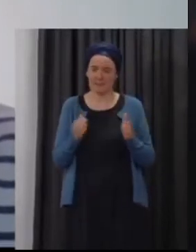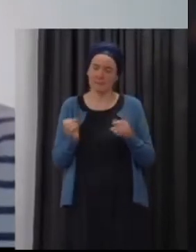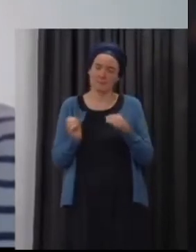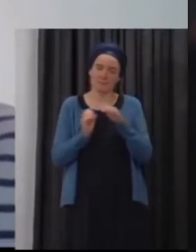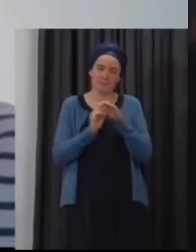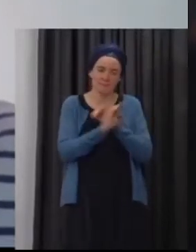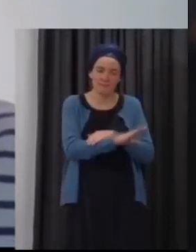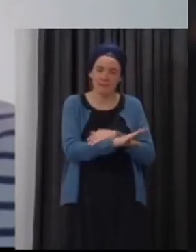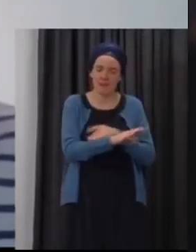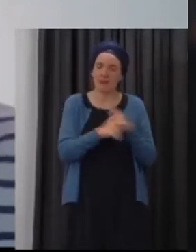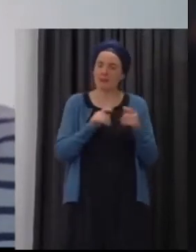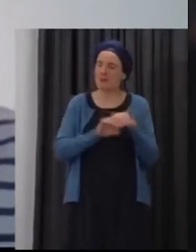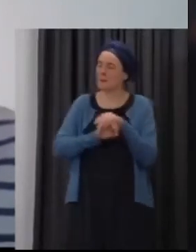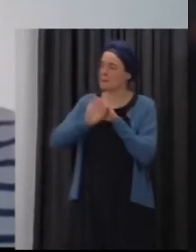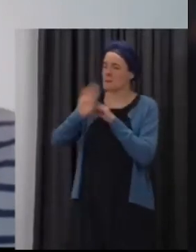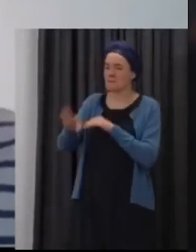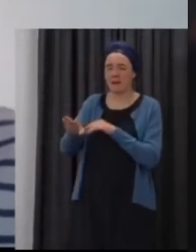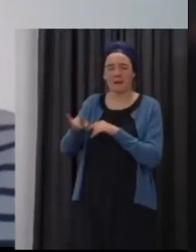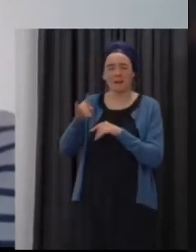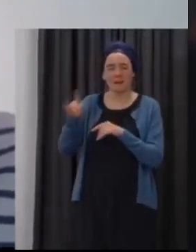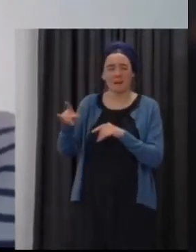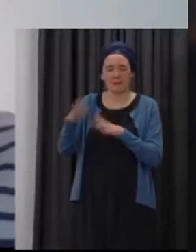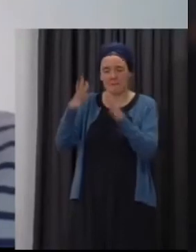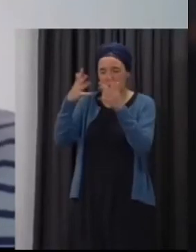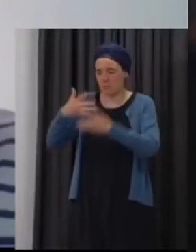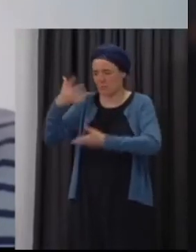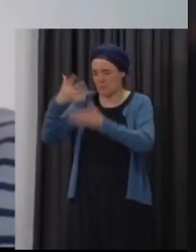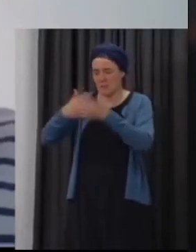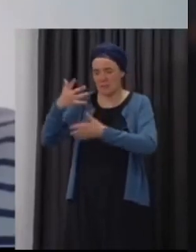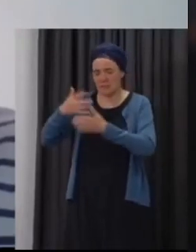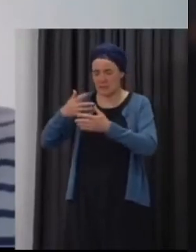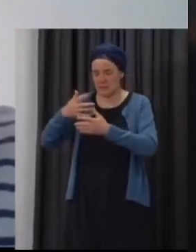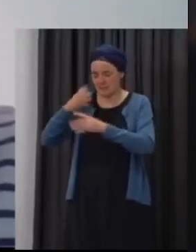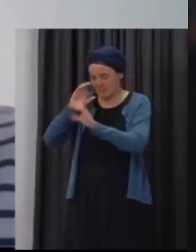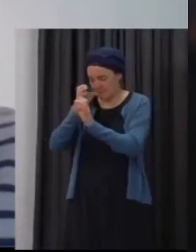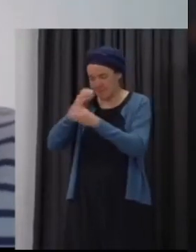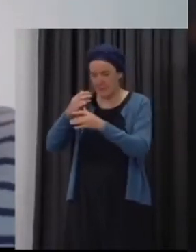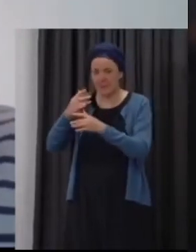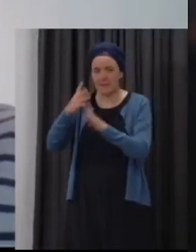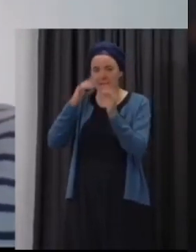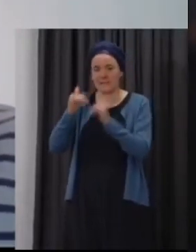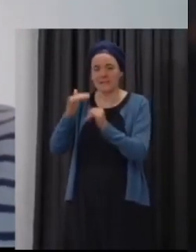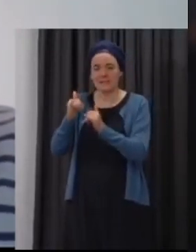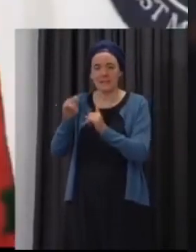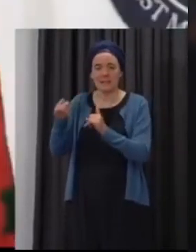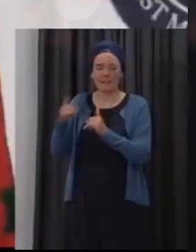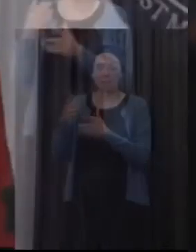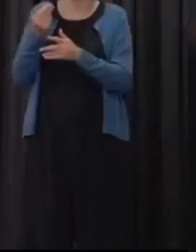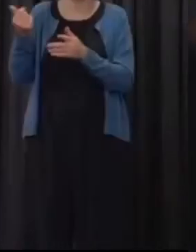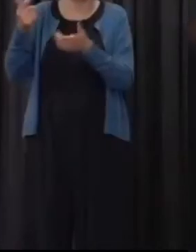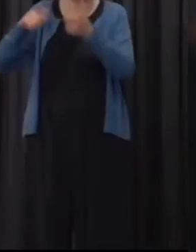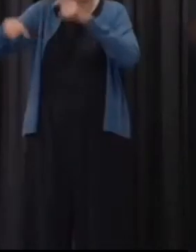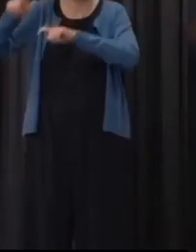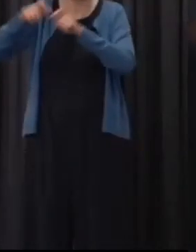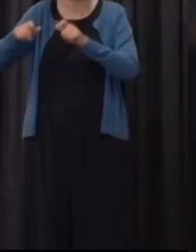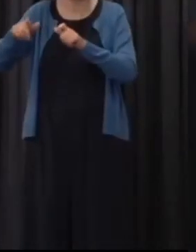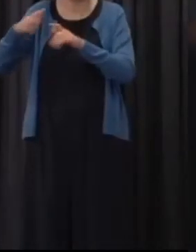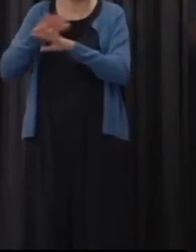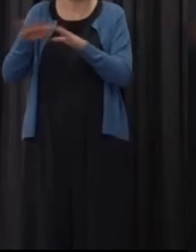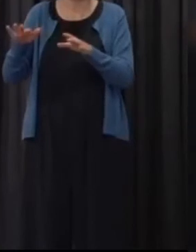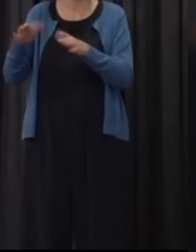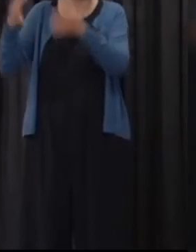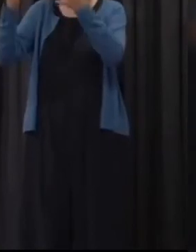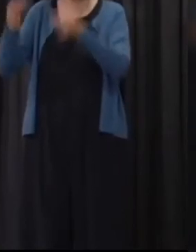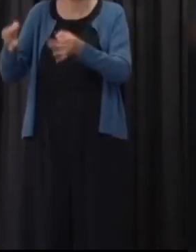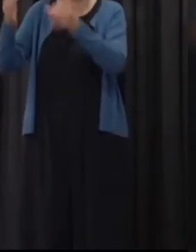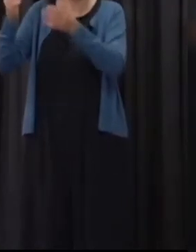and by whom, and perhaps provide some reassurance about the whole process? Okay, so in terms of the public, it